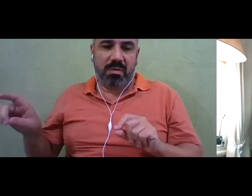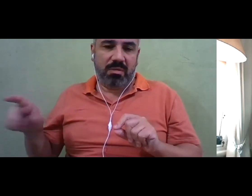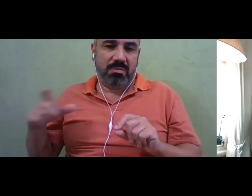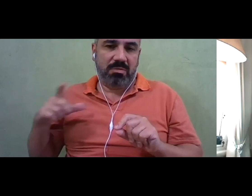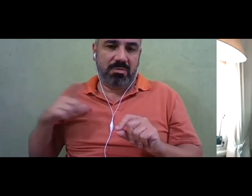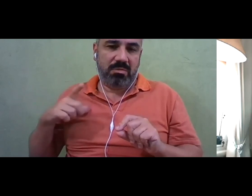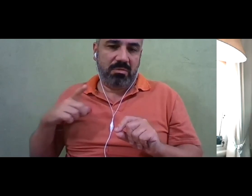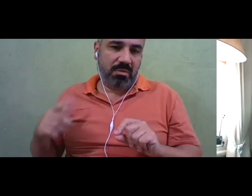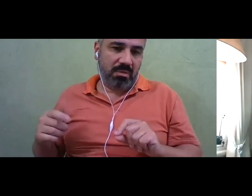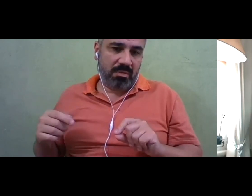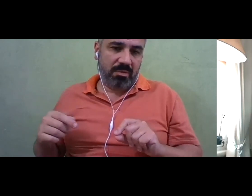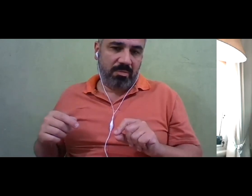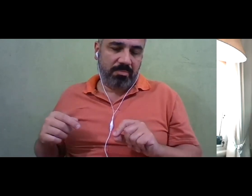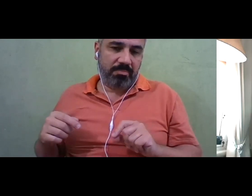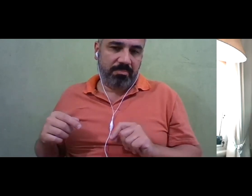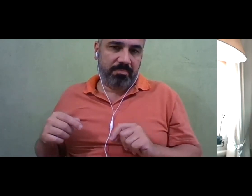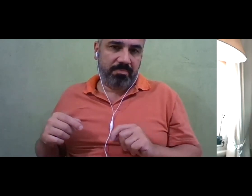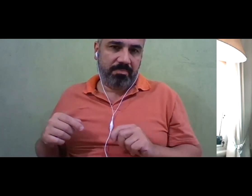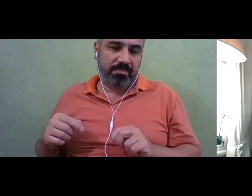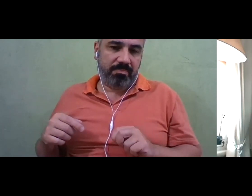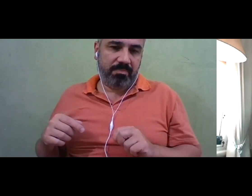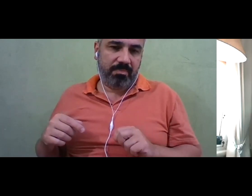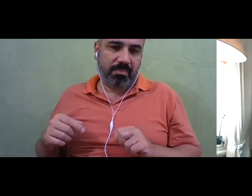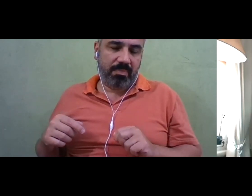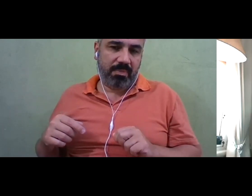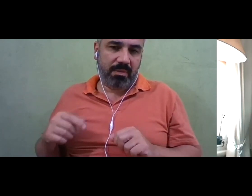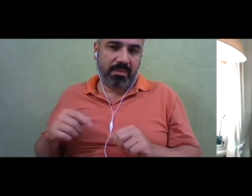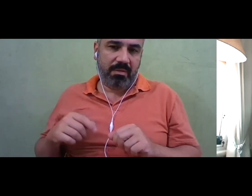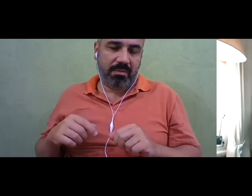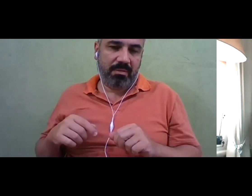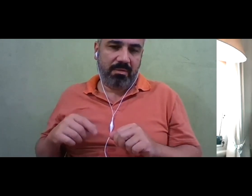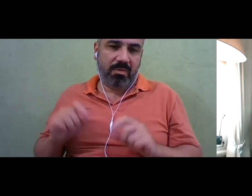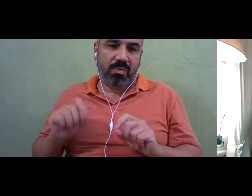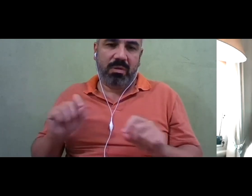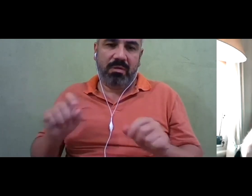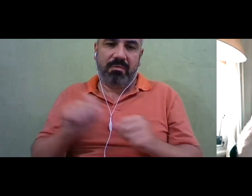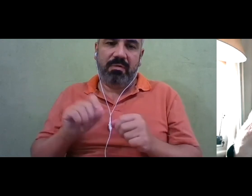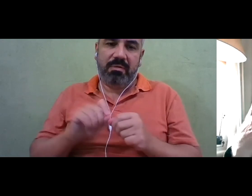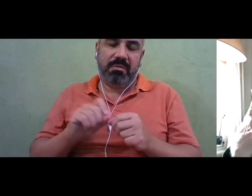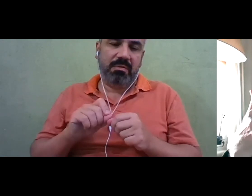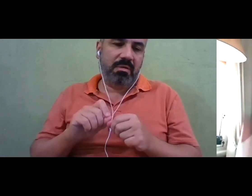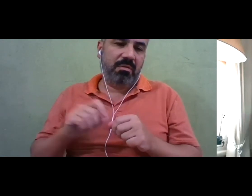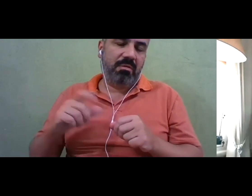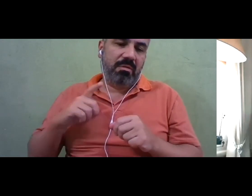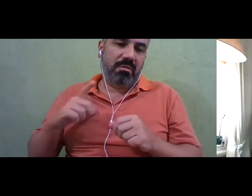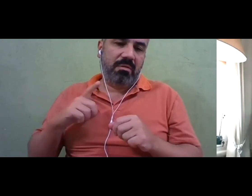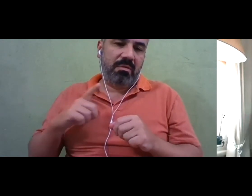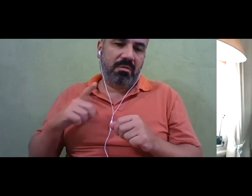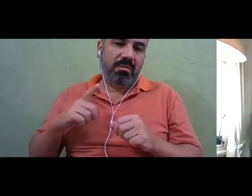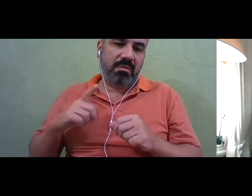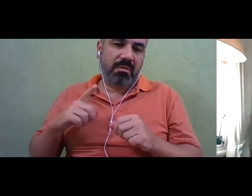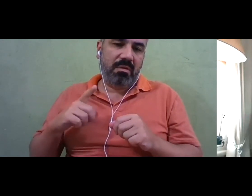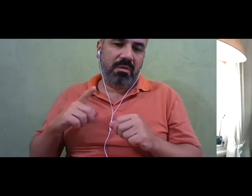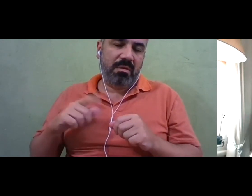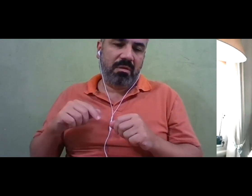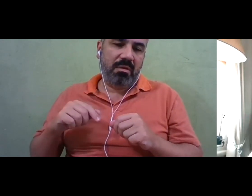So there'll always be that personal element left over. But the idea is to express what history was saying, and